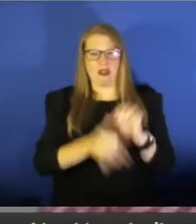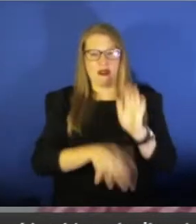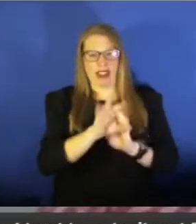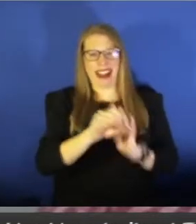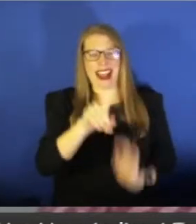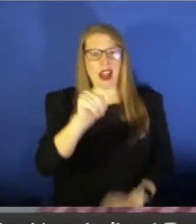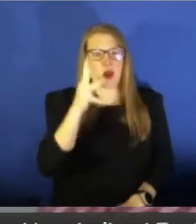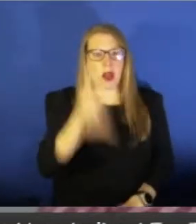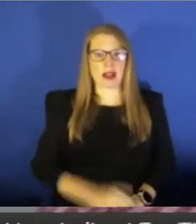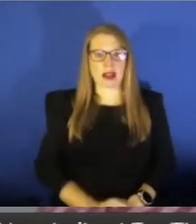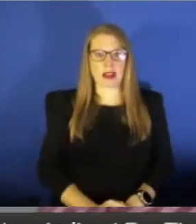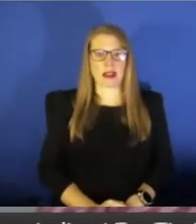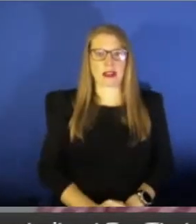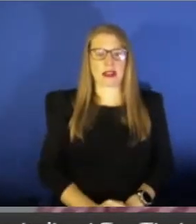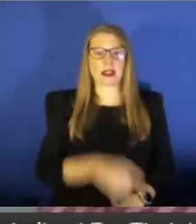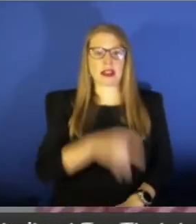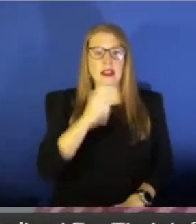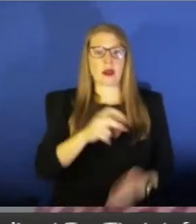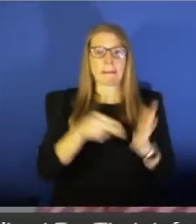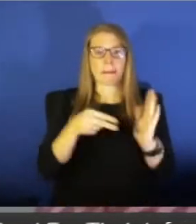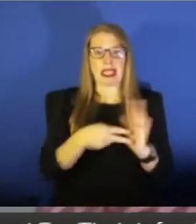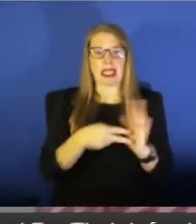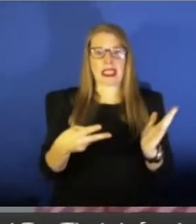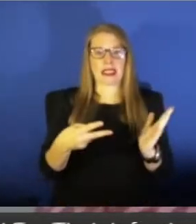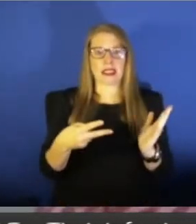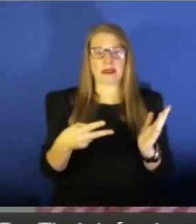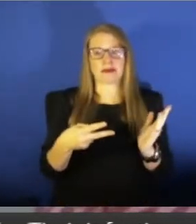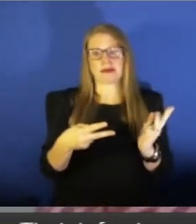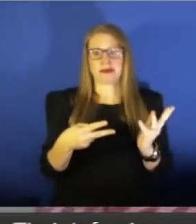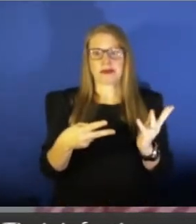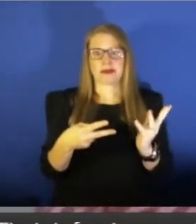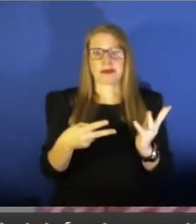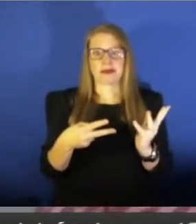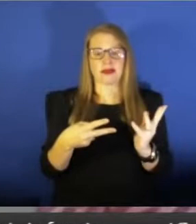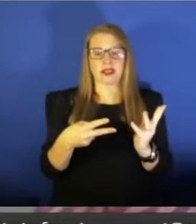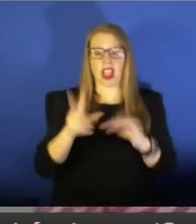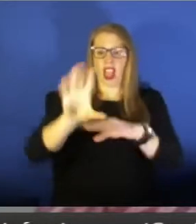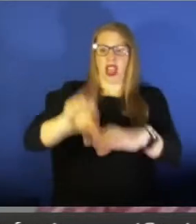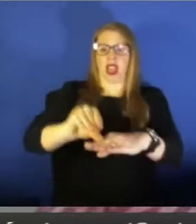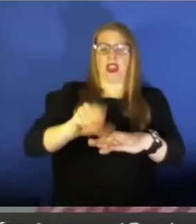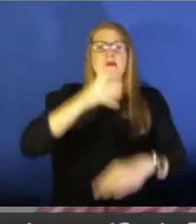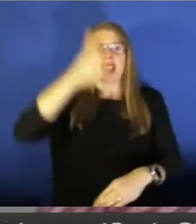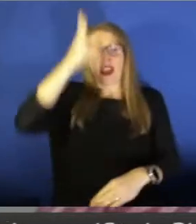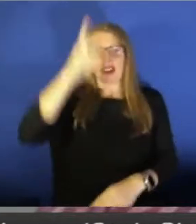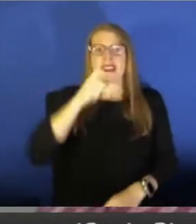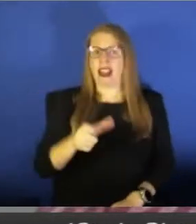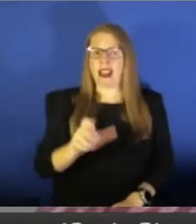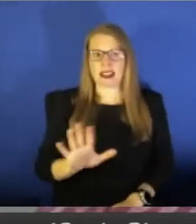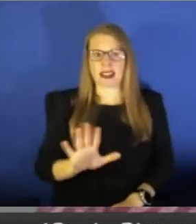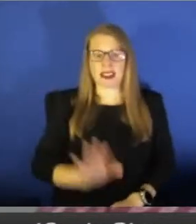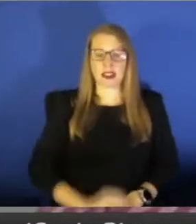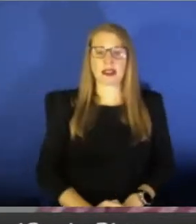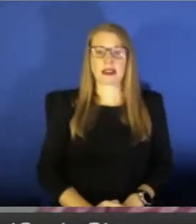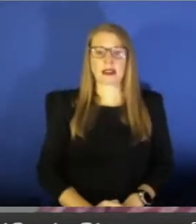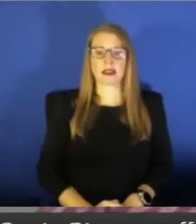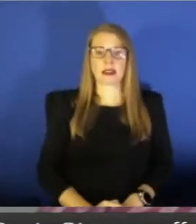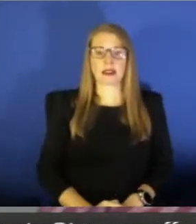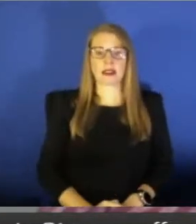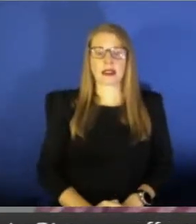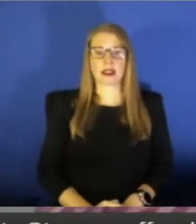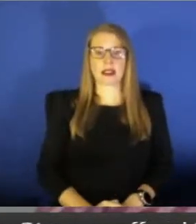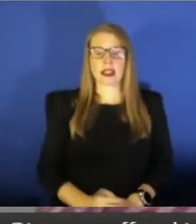have, then they could understand them having it. From what I understand, though, with schools now, you don't bring in any over-the-counter stuff without checking